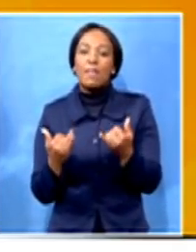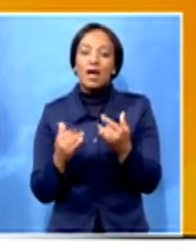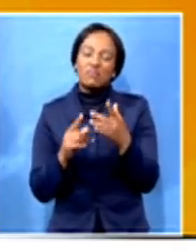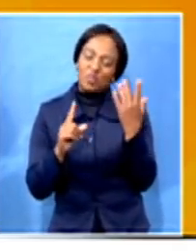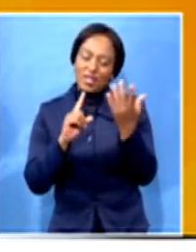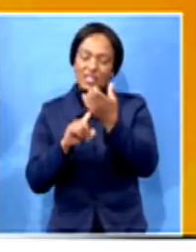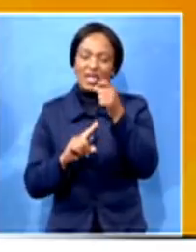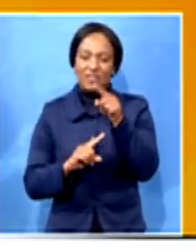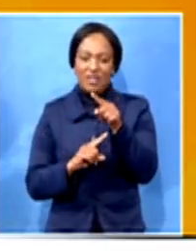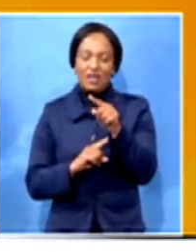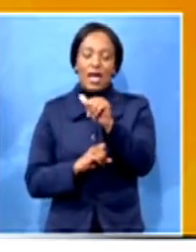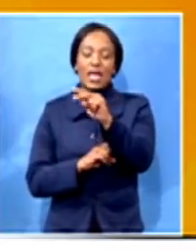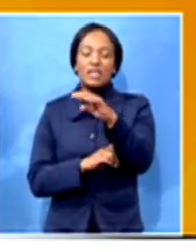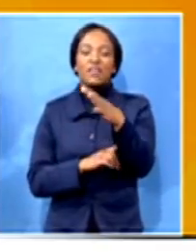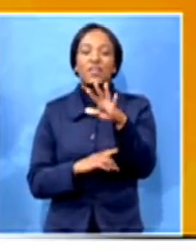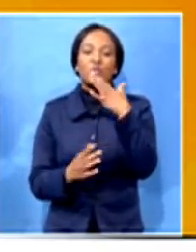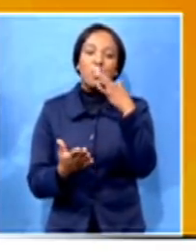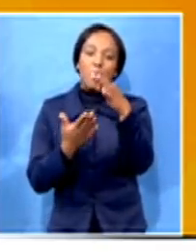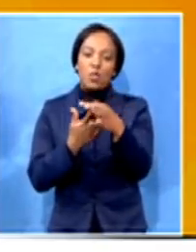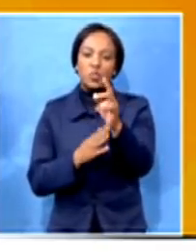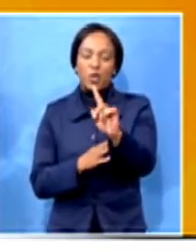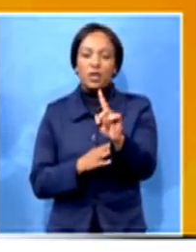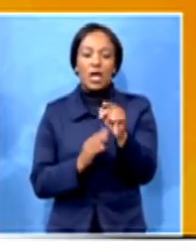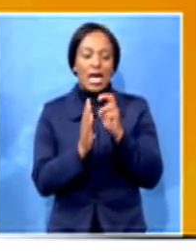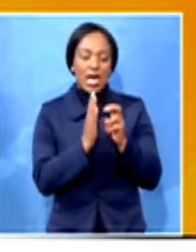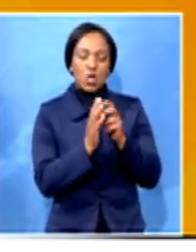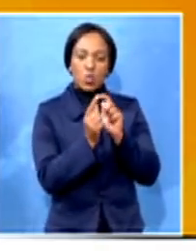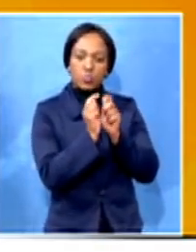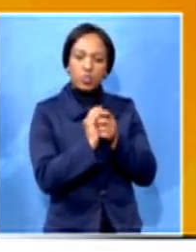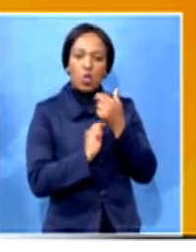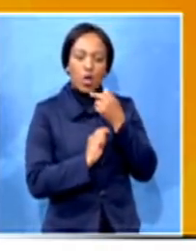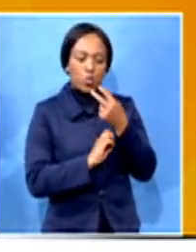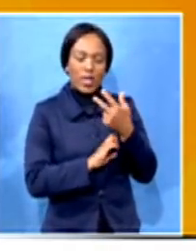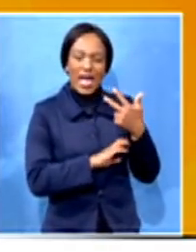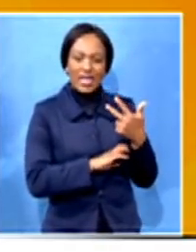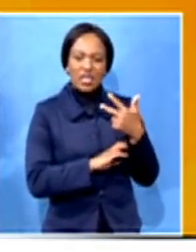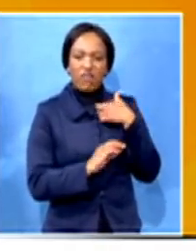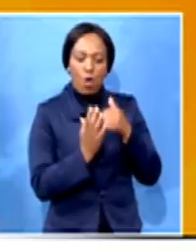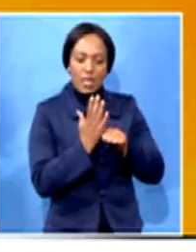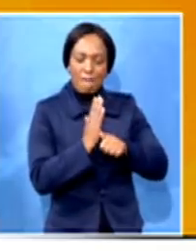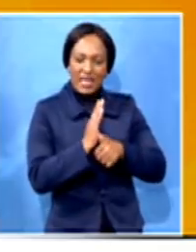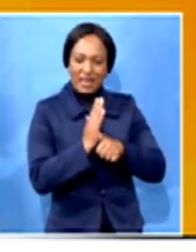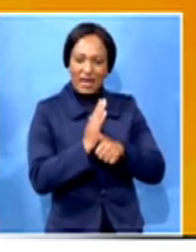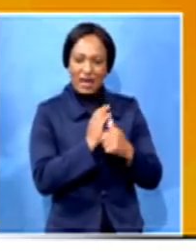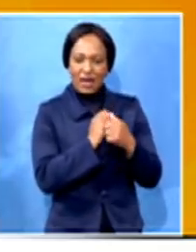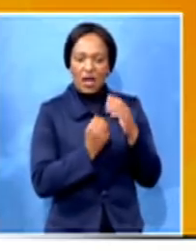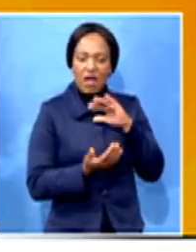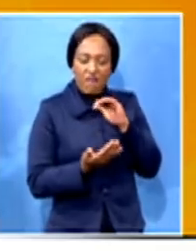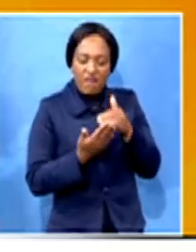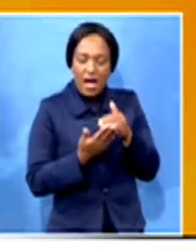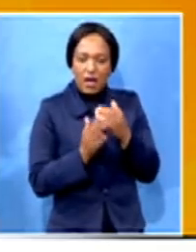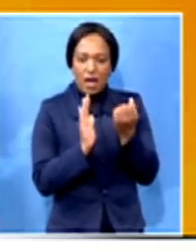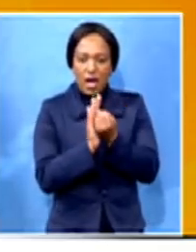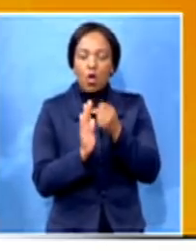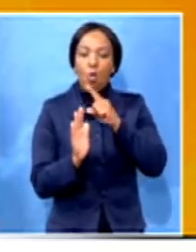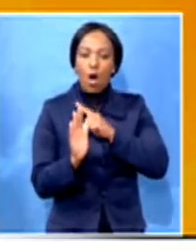ANC proposes, amongst others, changes to Regulation 28 of the Pension Funds Act to enable access to the